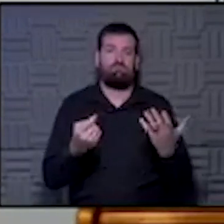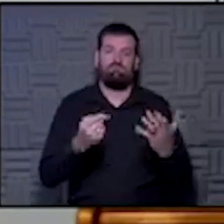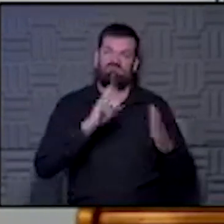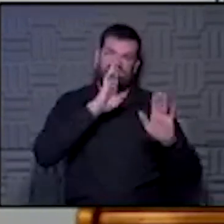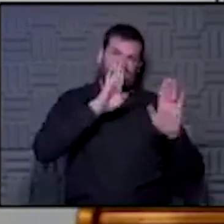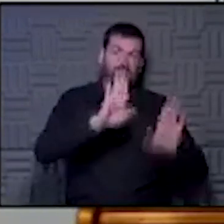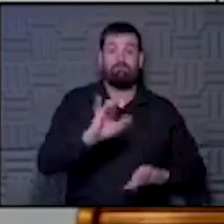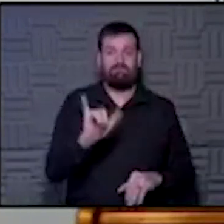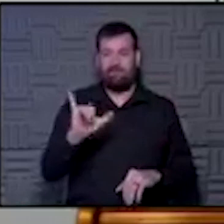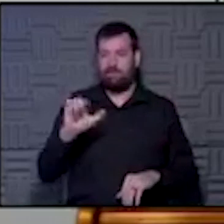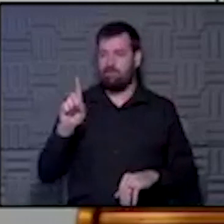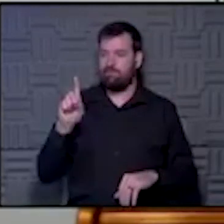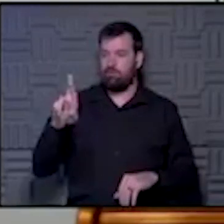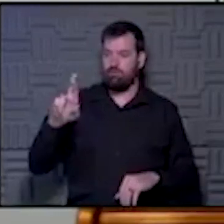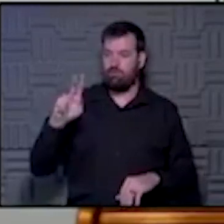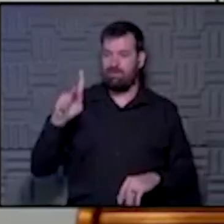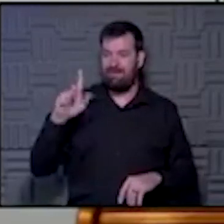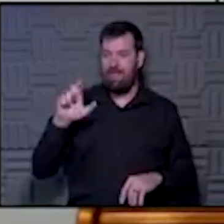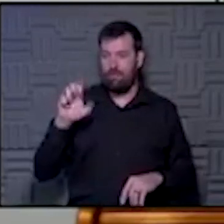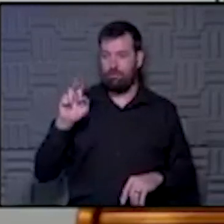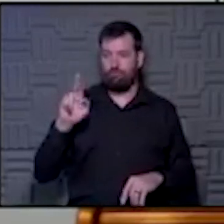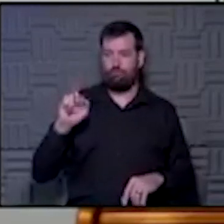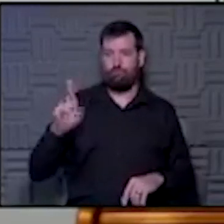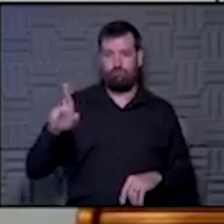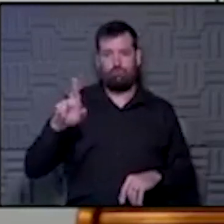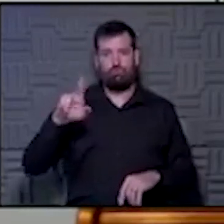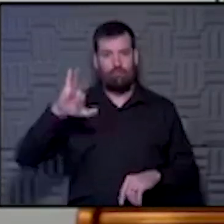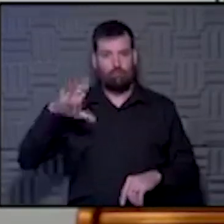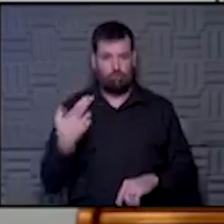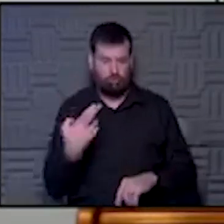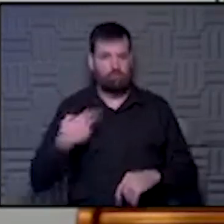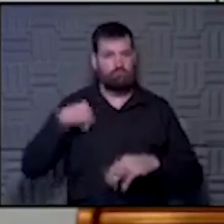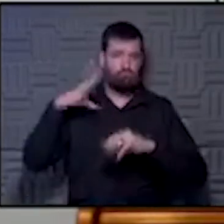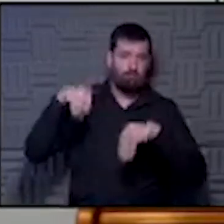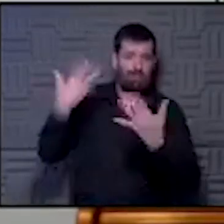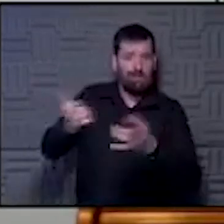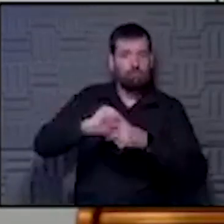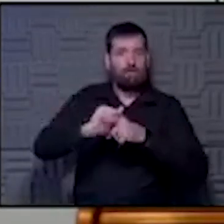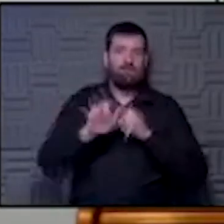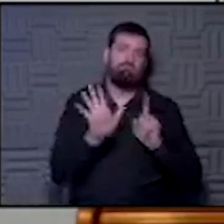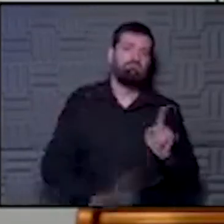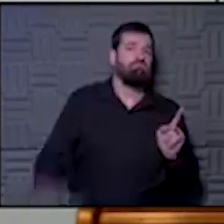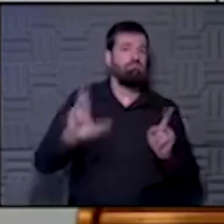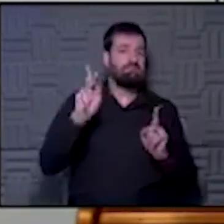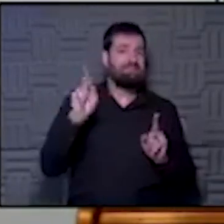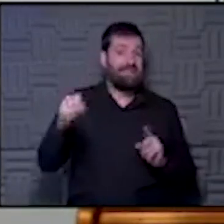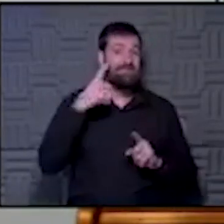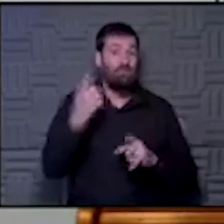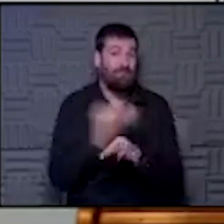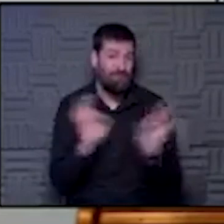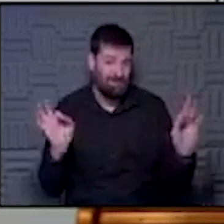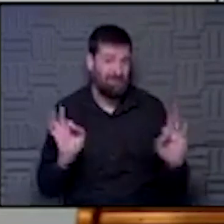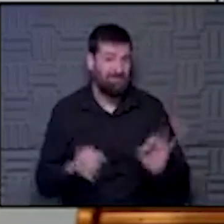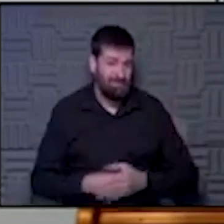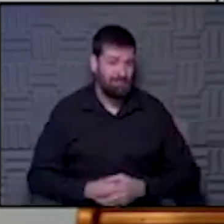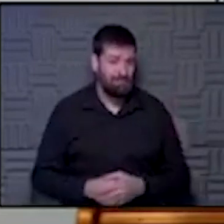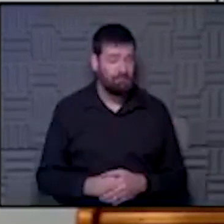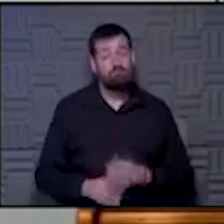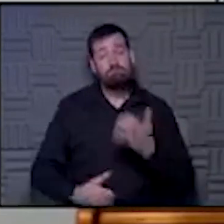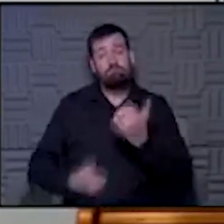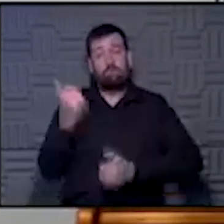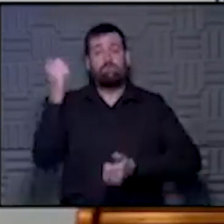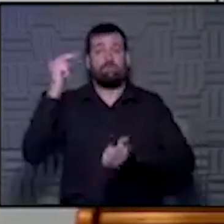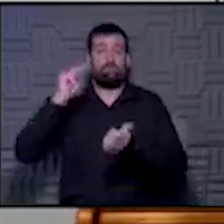Dr. Callender-Rich to provide this training to nursing homes throughout the state of Kansas for free. And most of the nursing homes